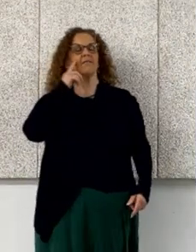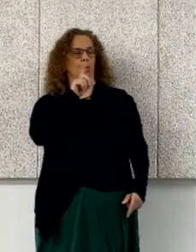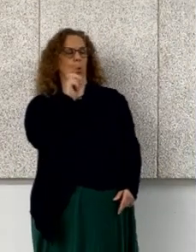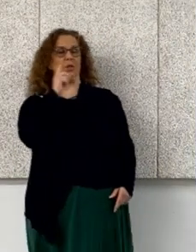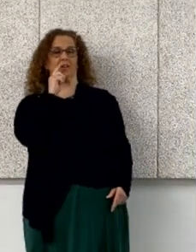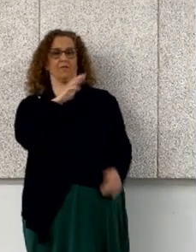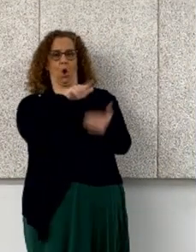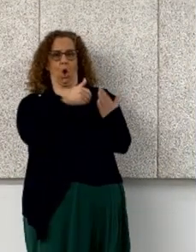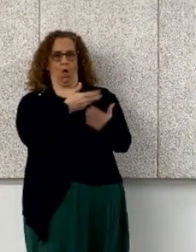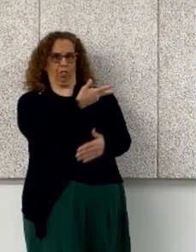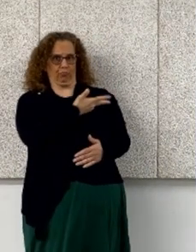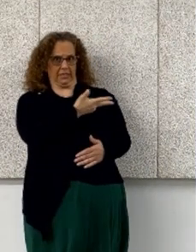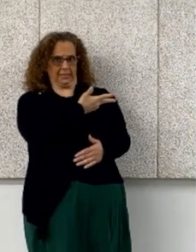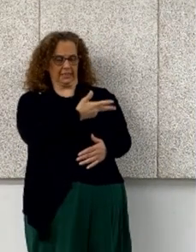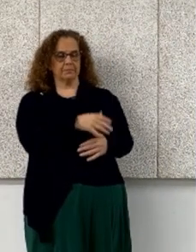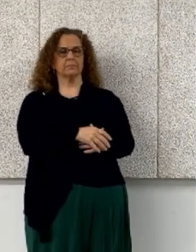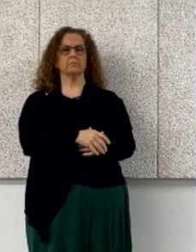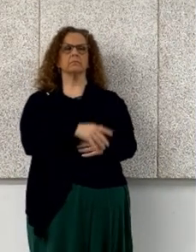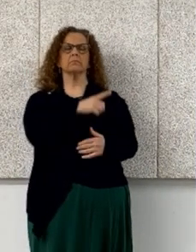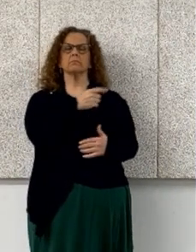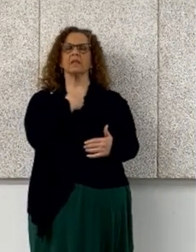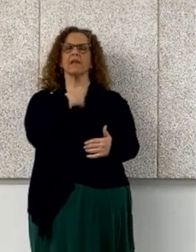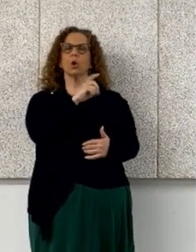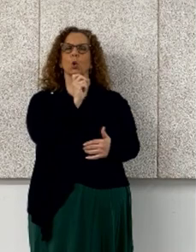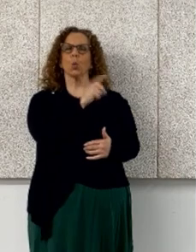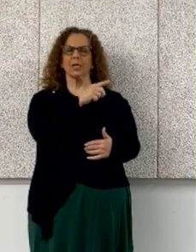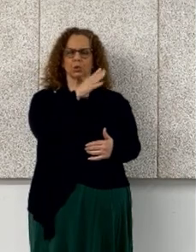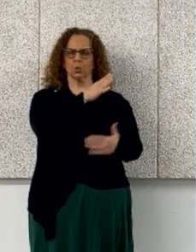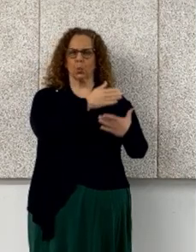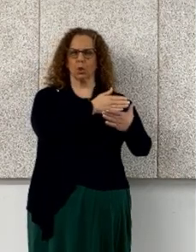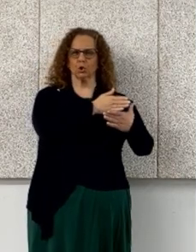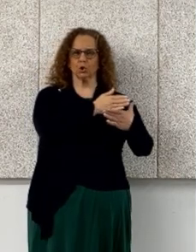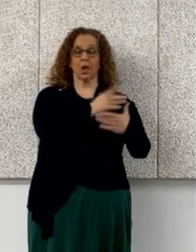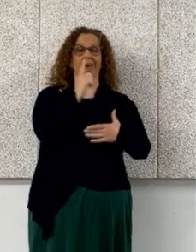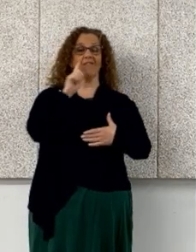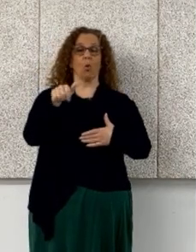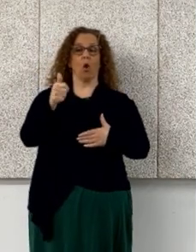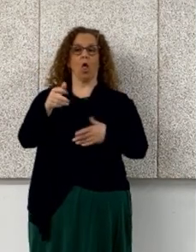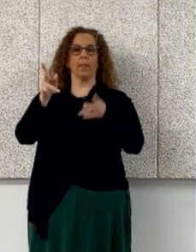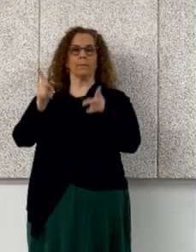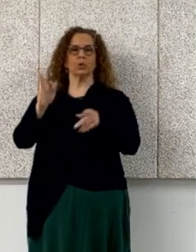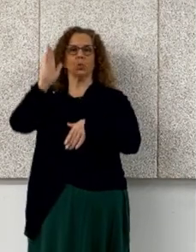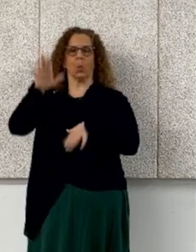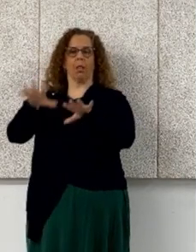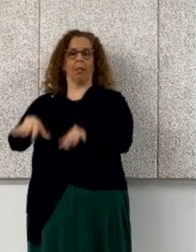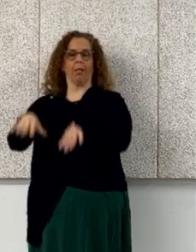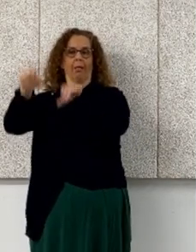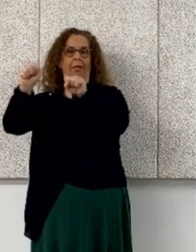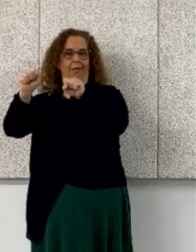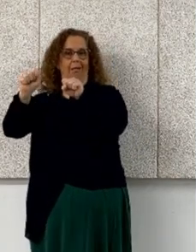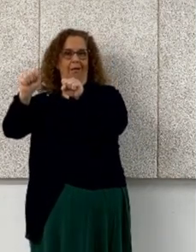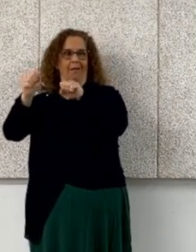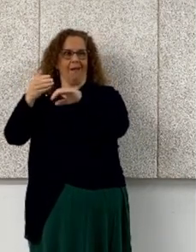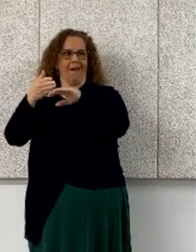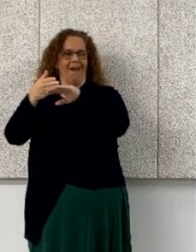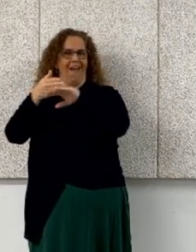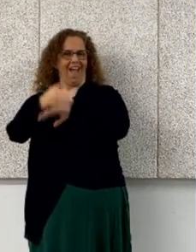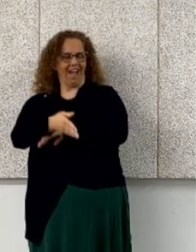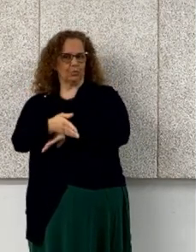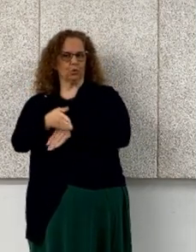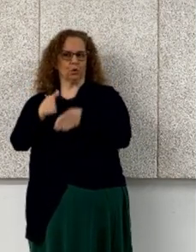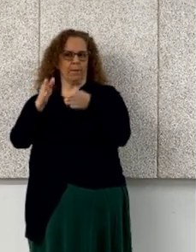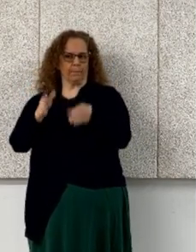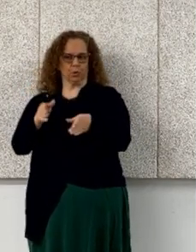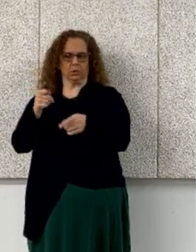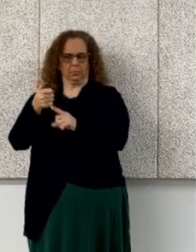you would share with someone who is going to take over again after a longtime leader? Not for